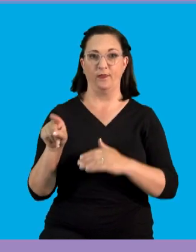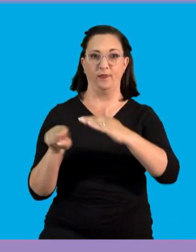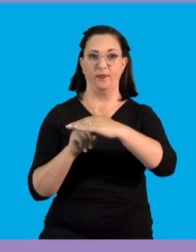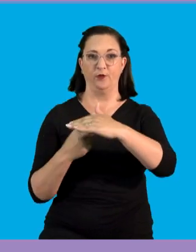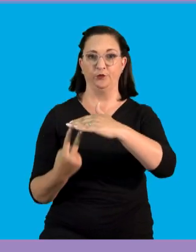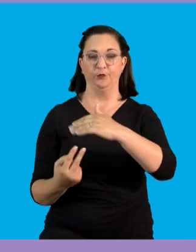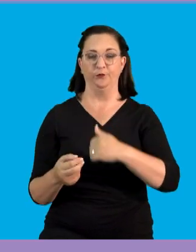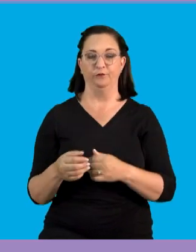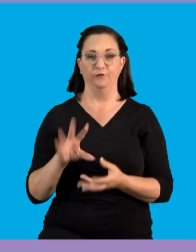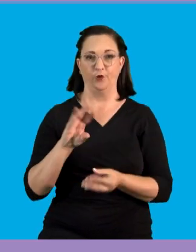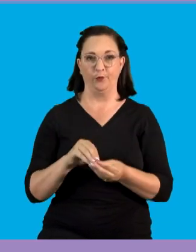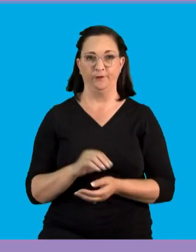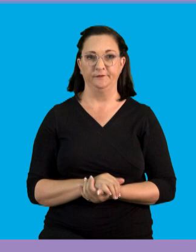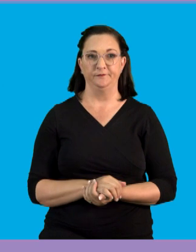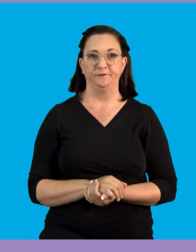halves in total.